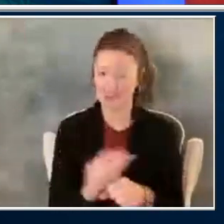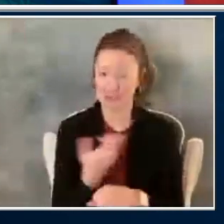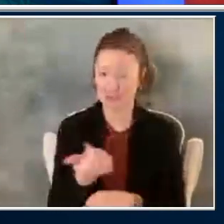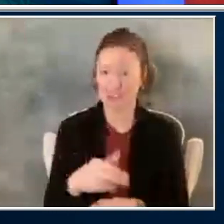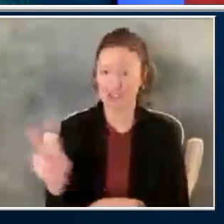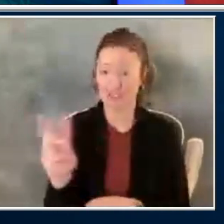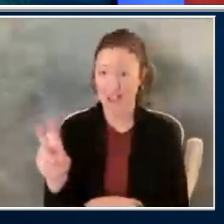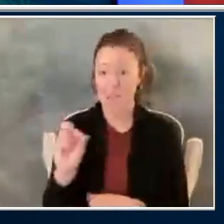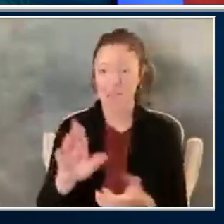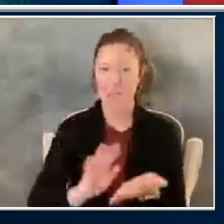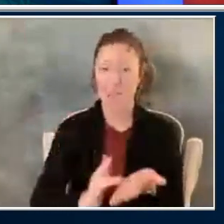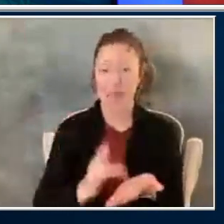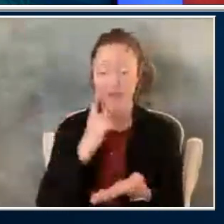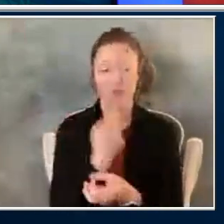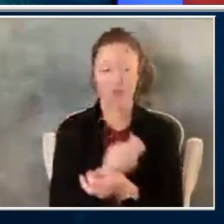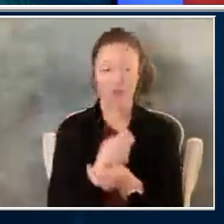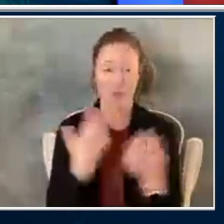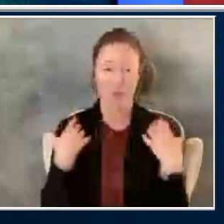medicine for bone health?